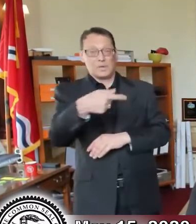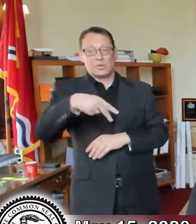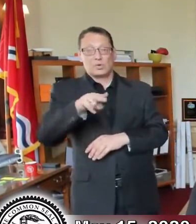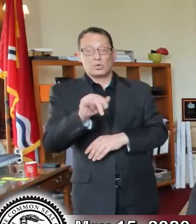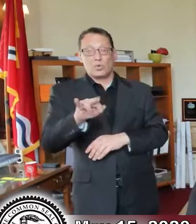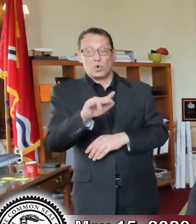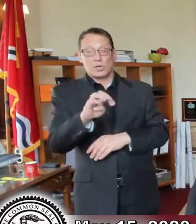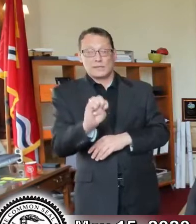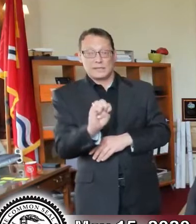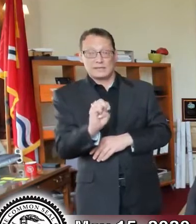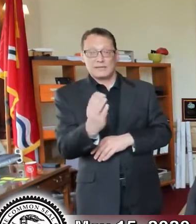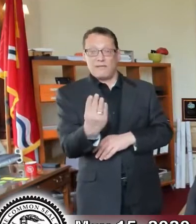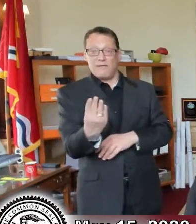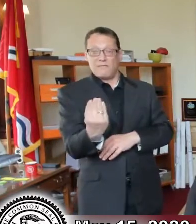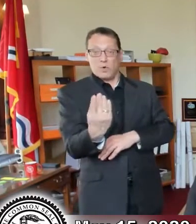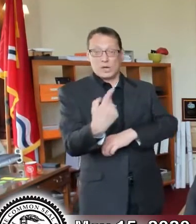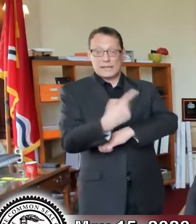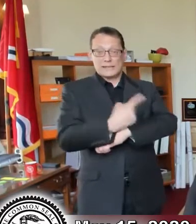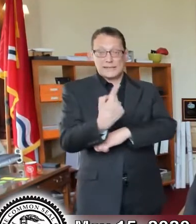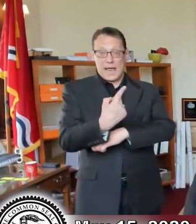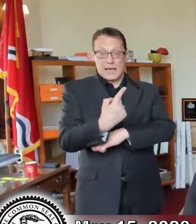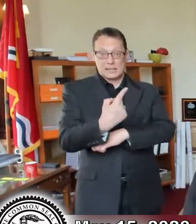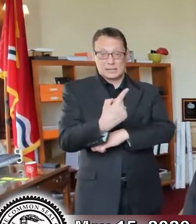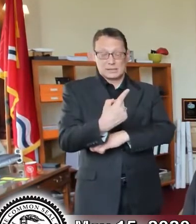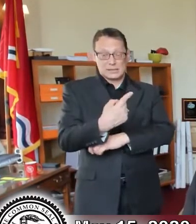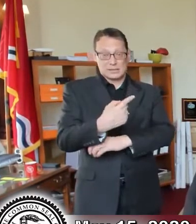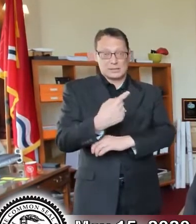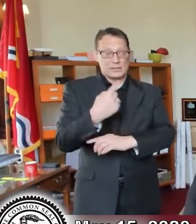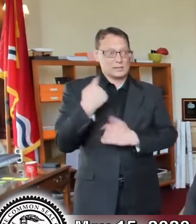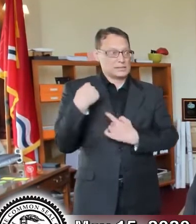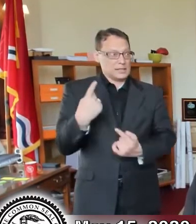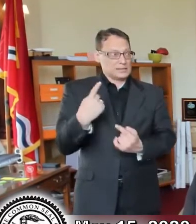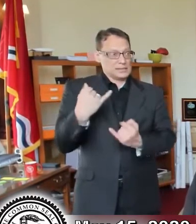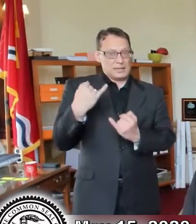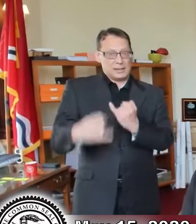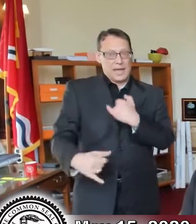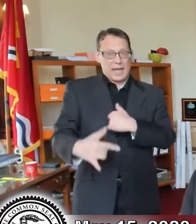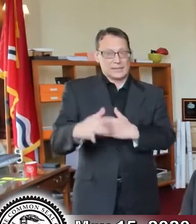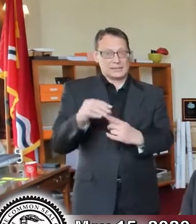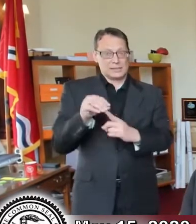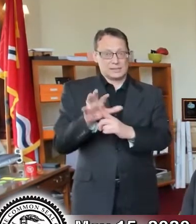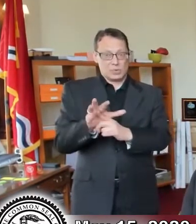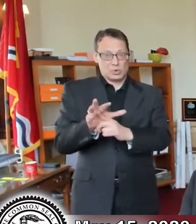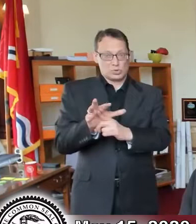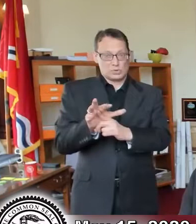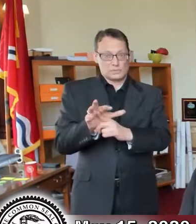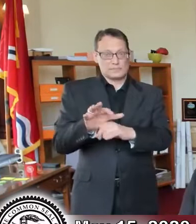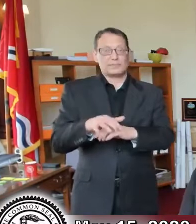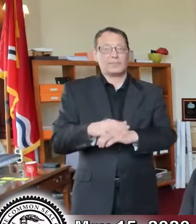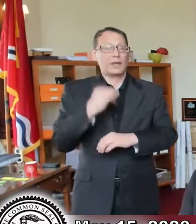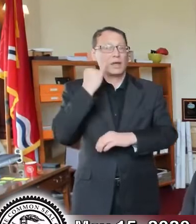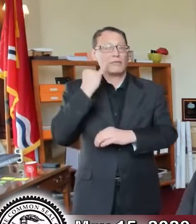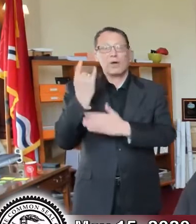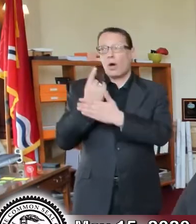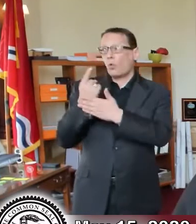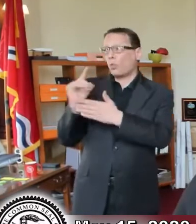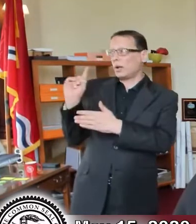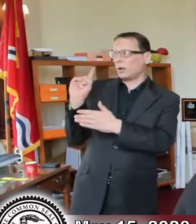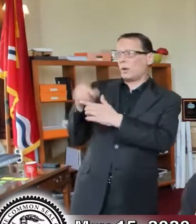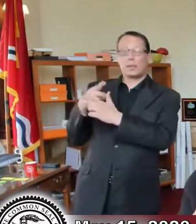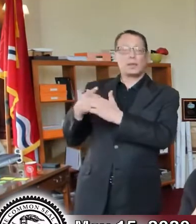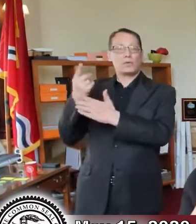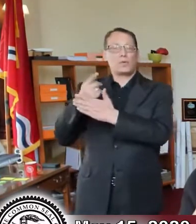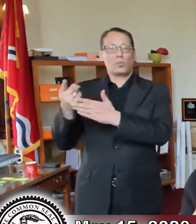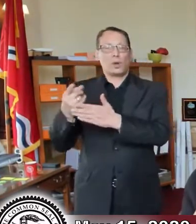for 14 days since their last exposure. So if you last time you sat with that person was a week ago, well, then you've got a